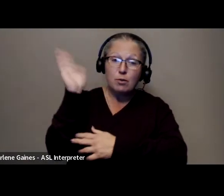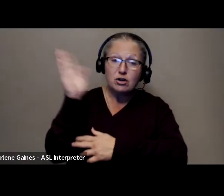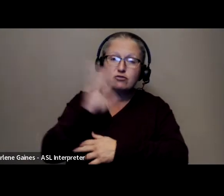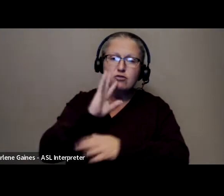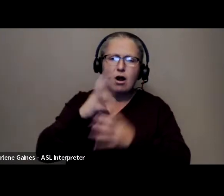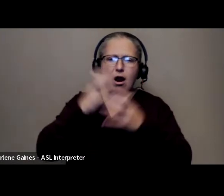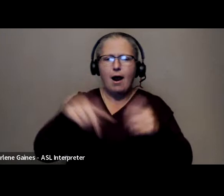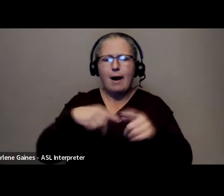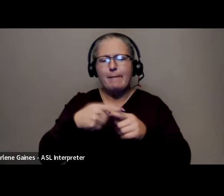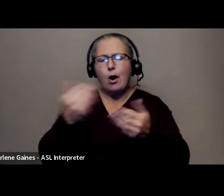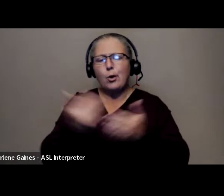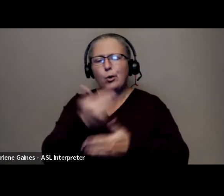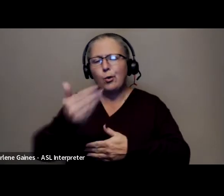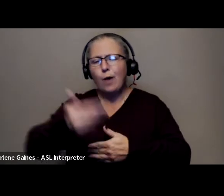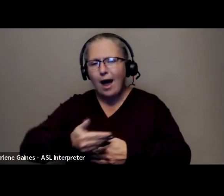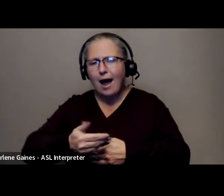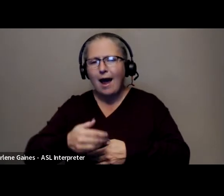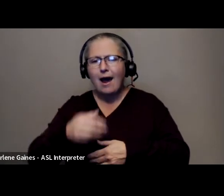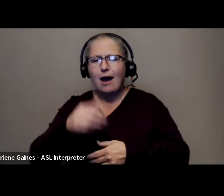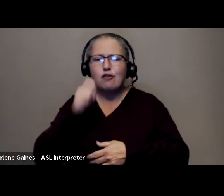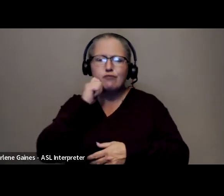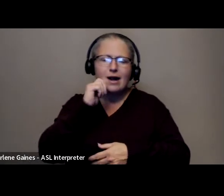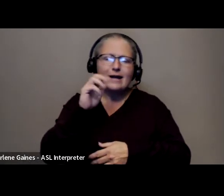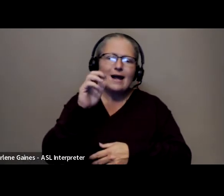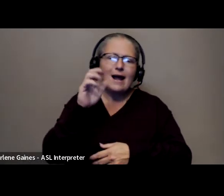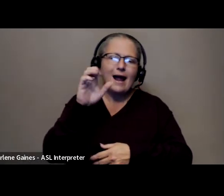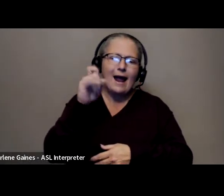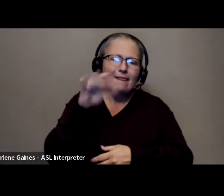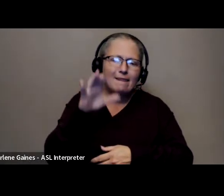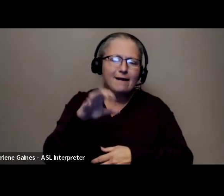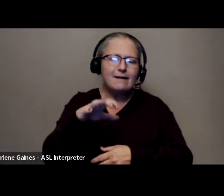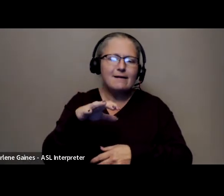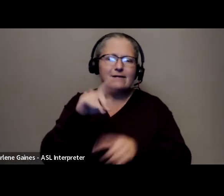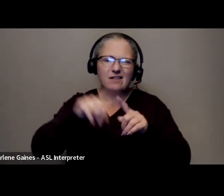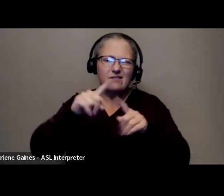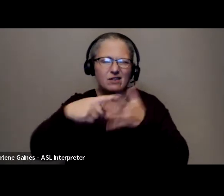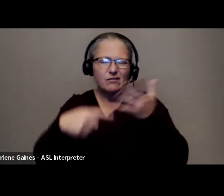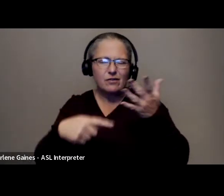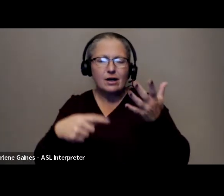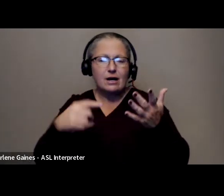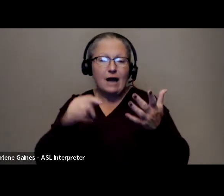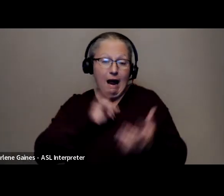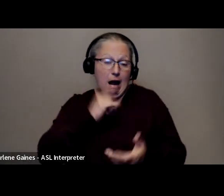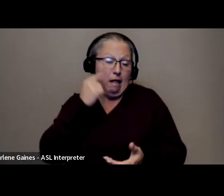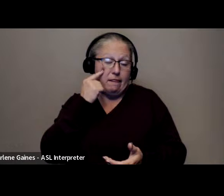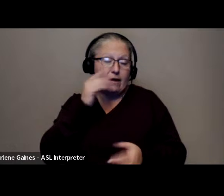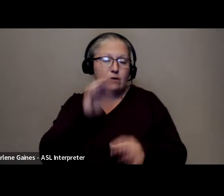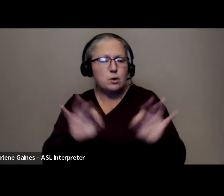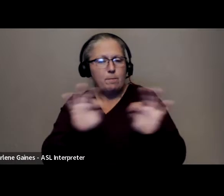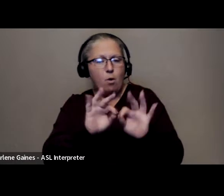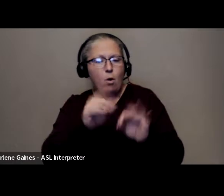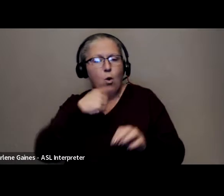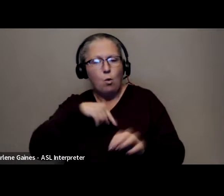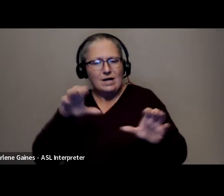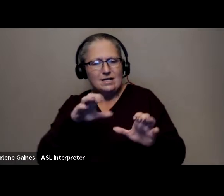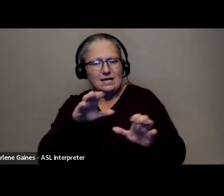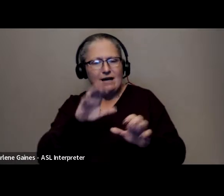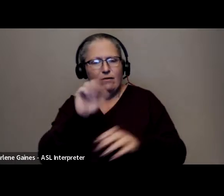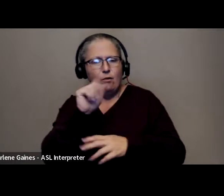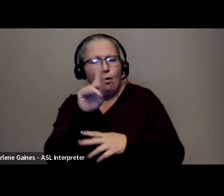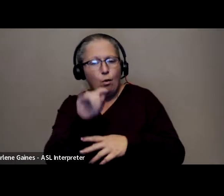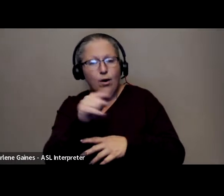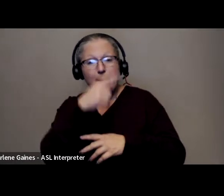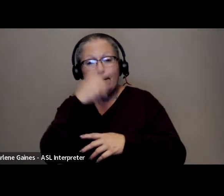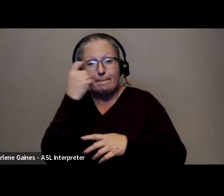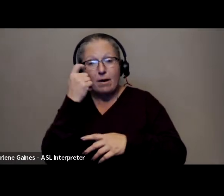a lot about new hires and race and ethnicity and those kinds of things. And I think it was important that we did this audit